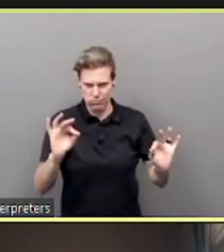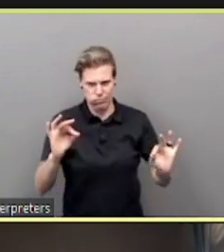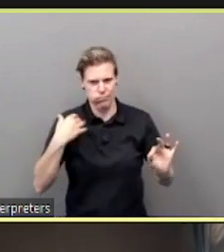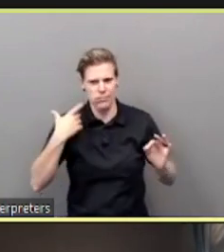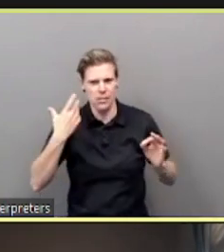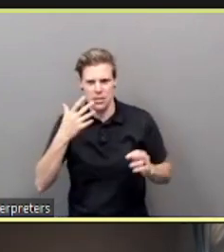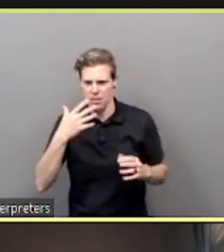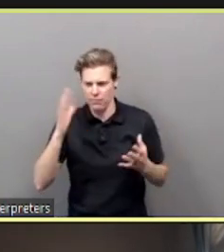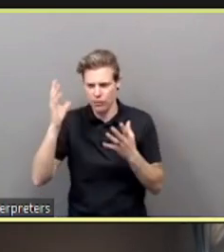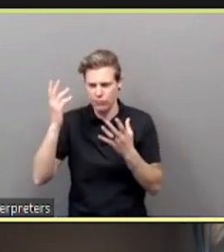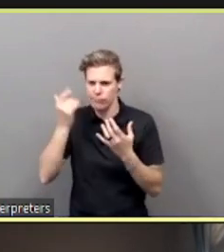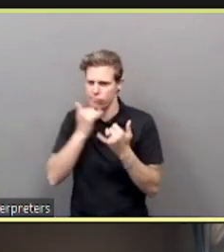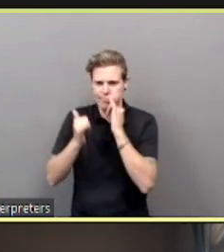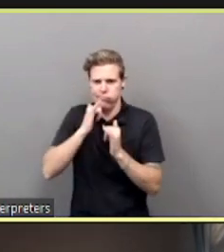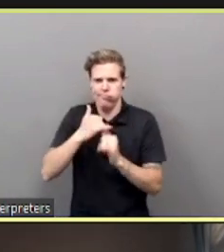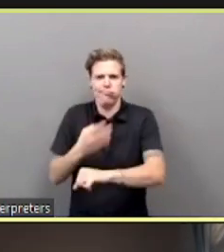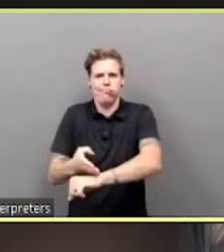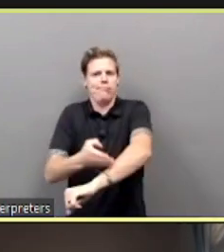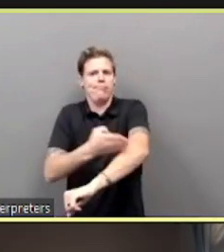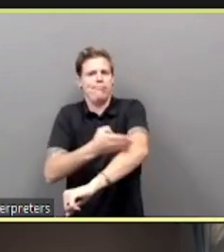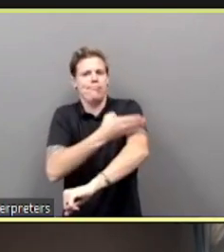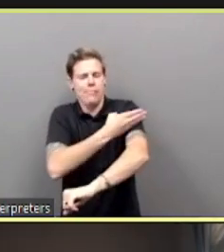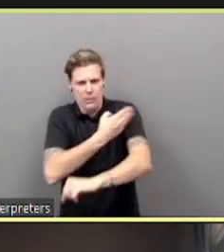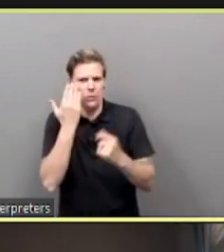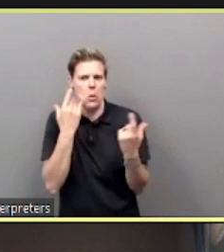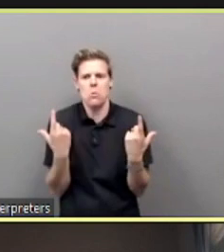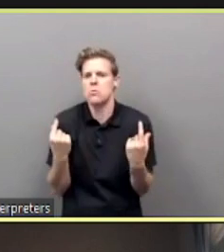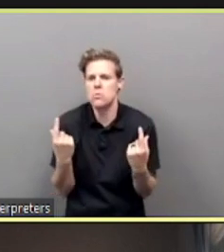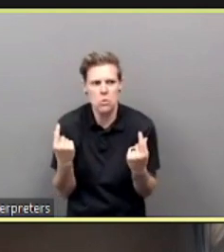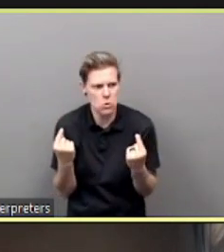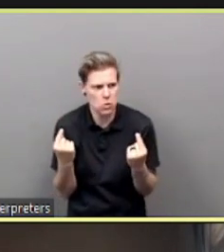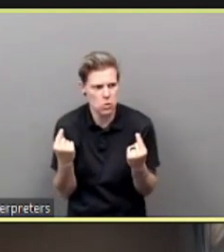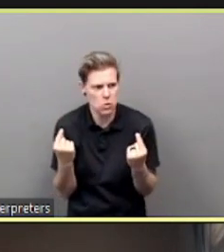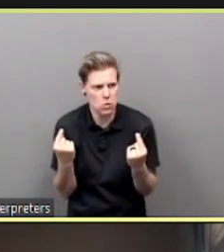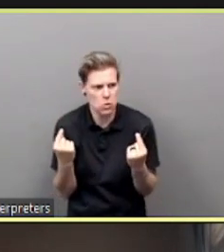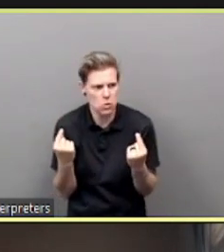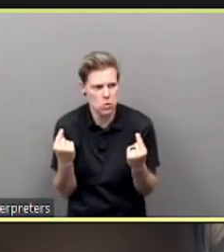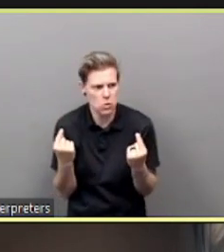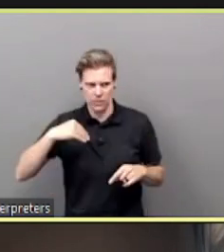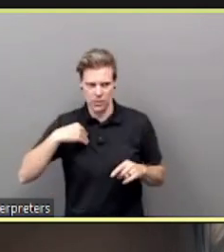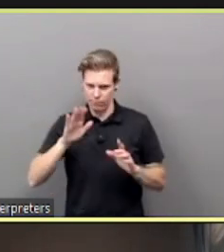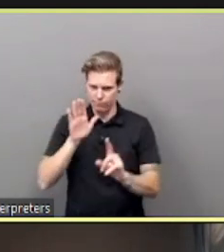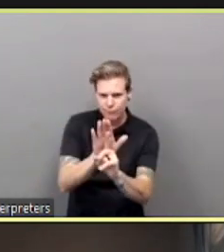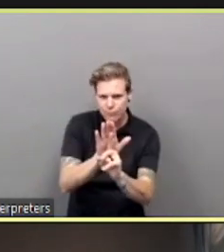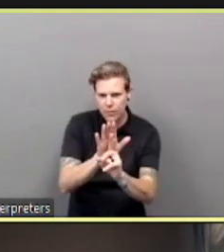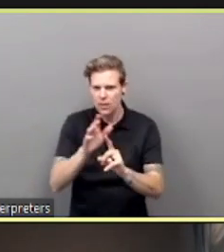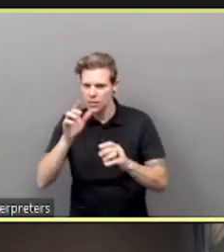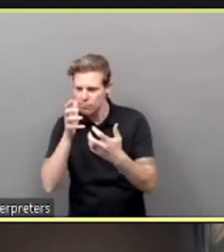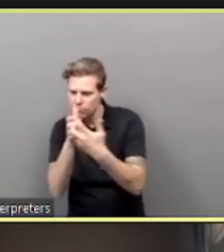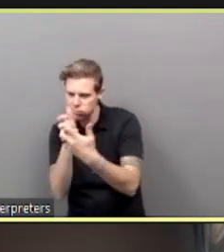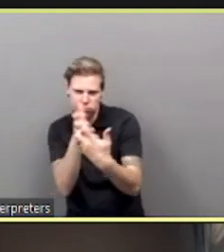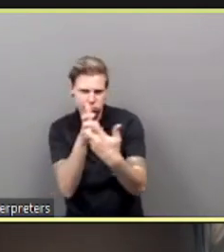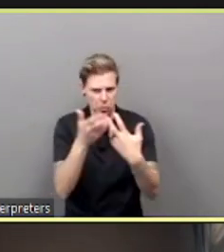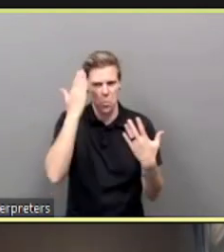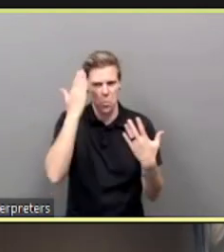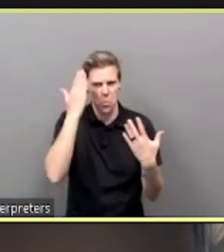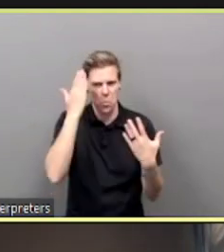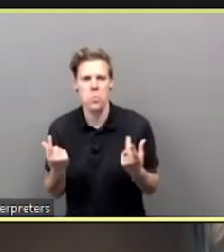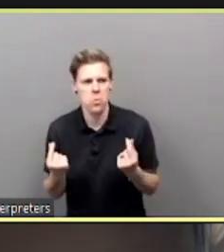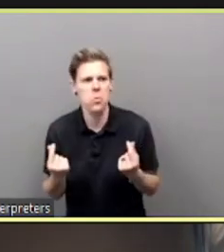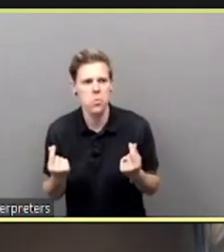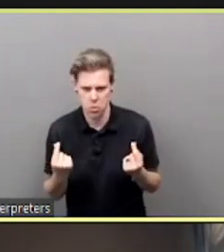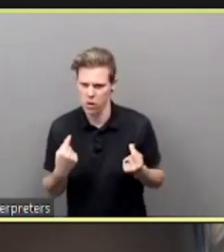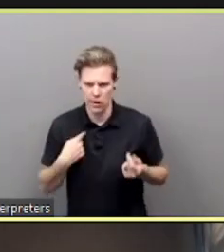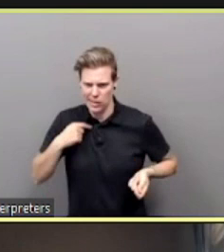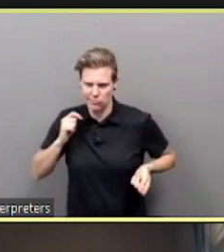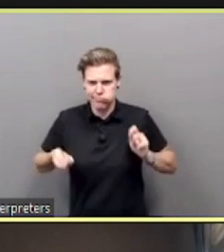COVID pandemic response, is that New Mexico is adaptable, and our team is adaptable, and New Mexico is adaptable, and we've been able